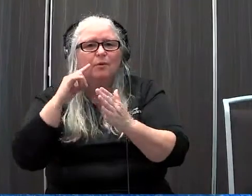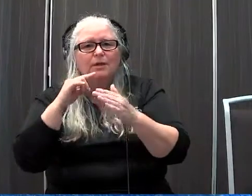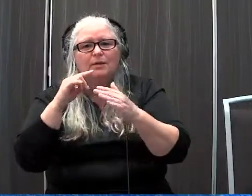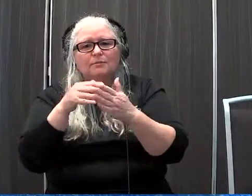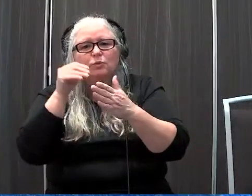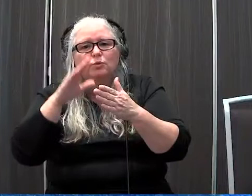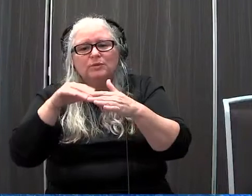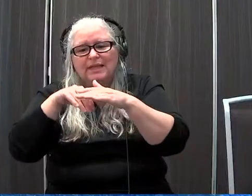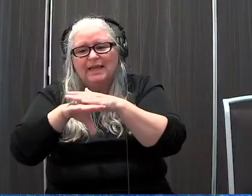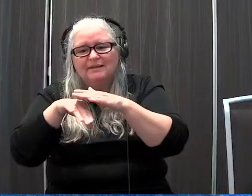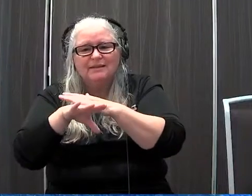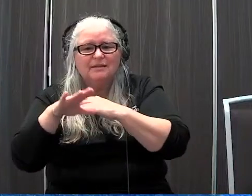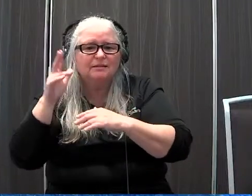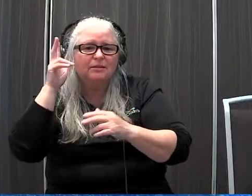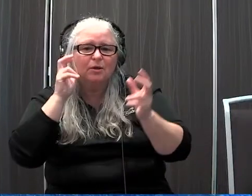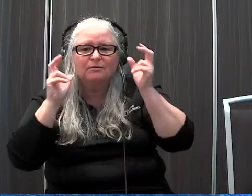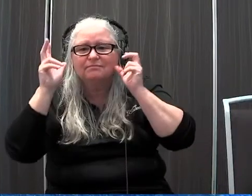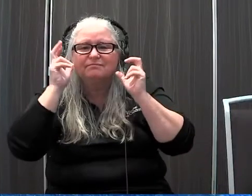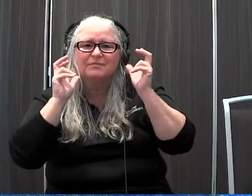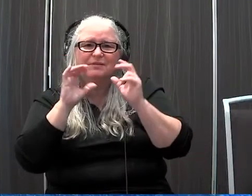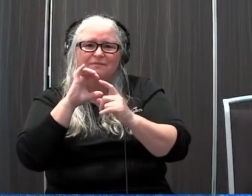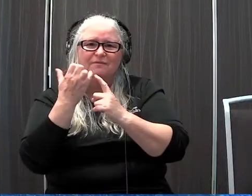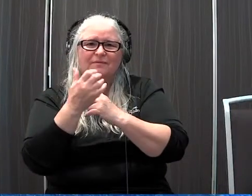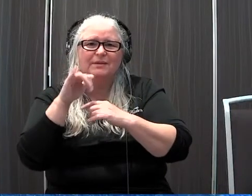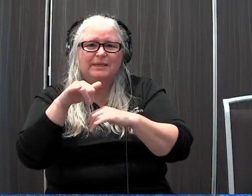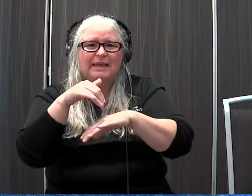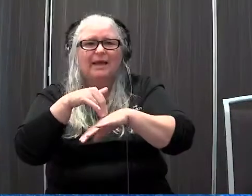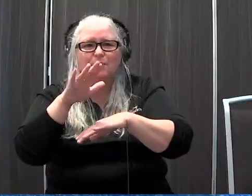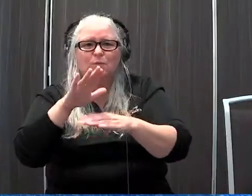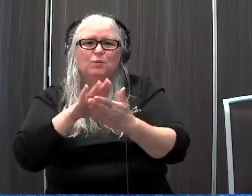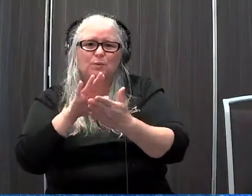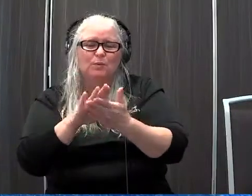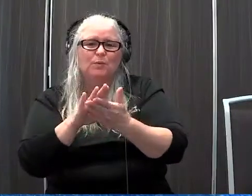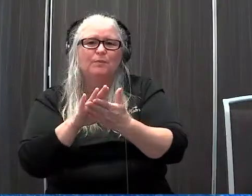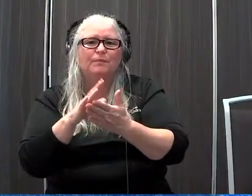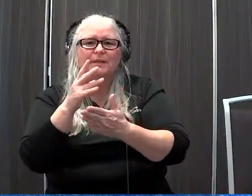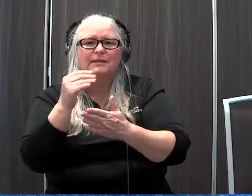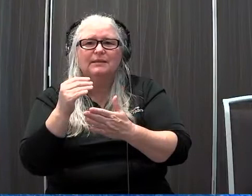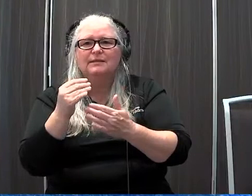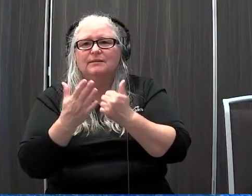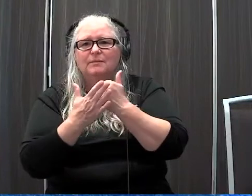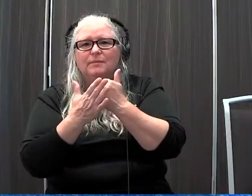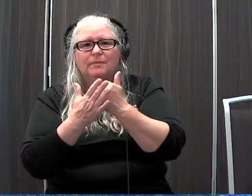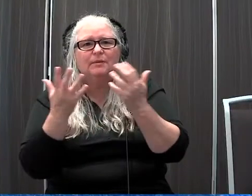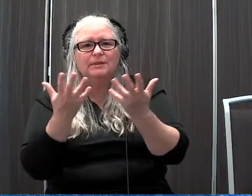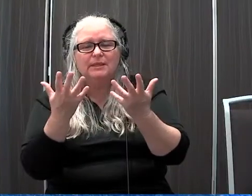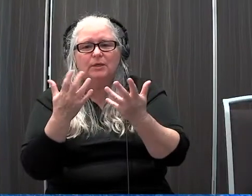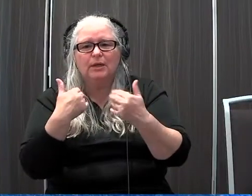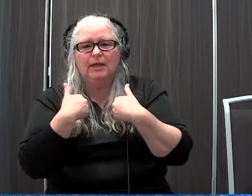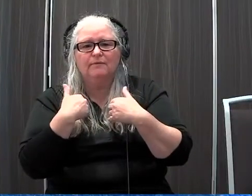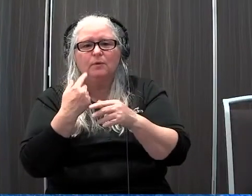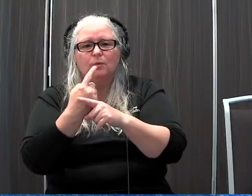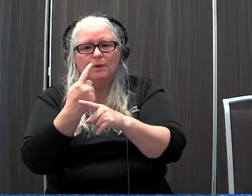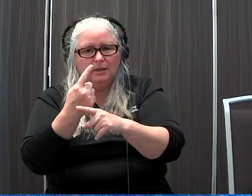auditory environment at school. And some strategies here include having regular functional hearing assessments to